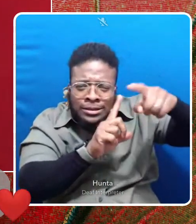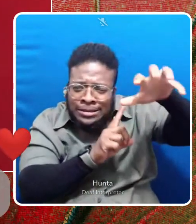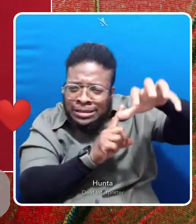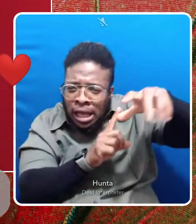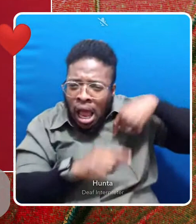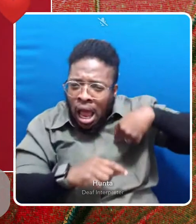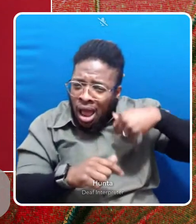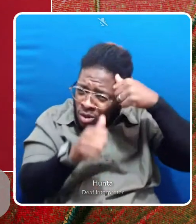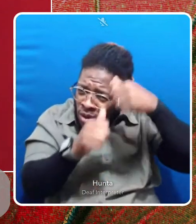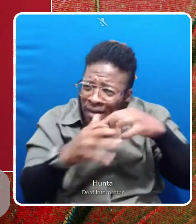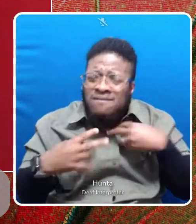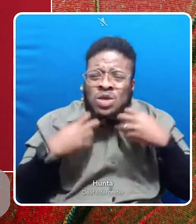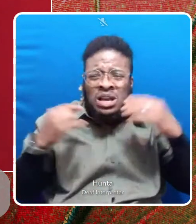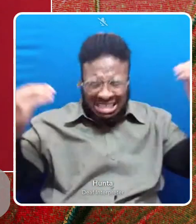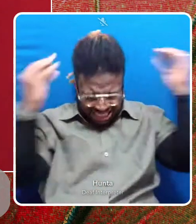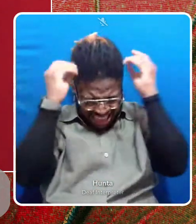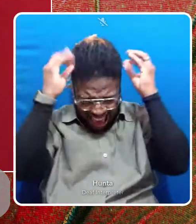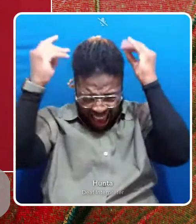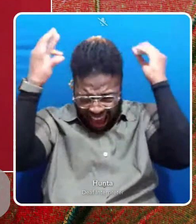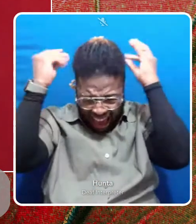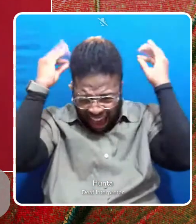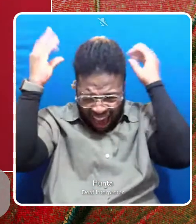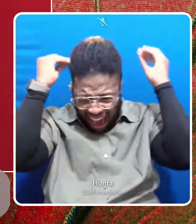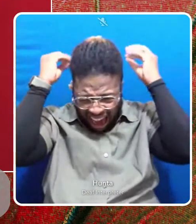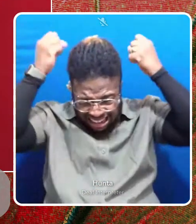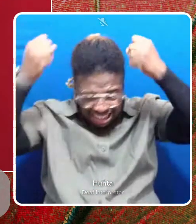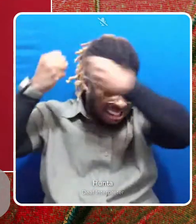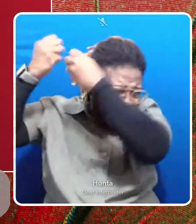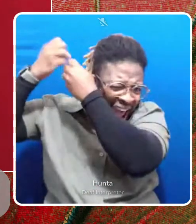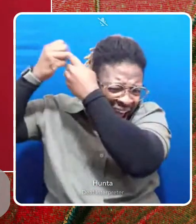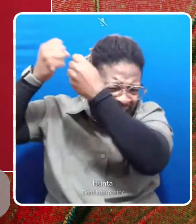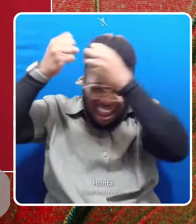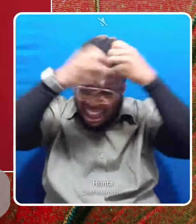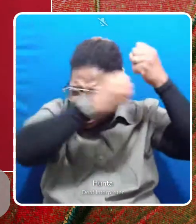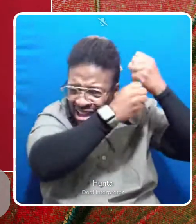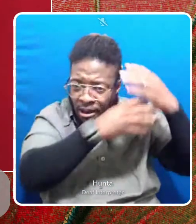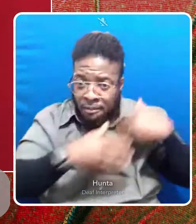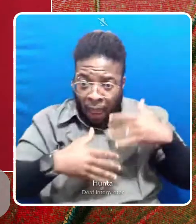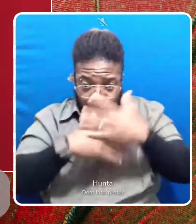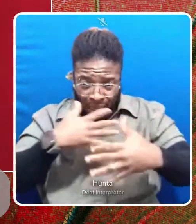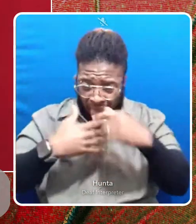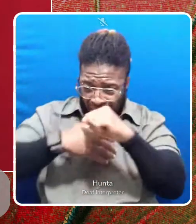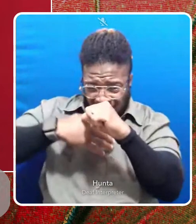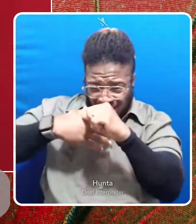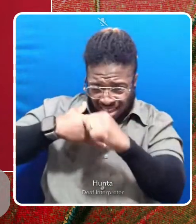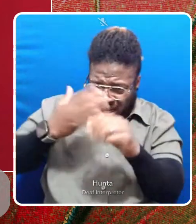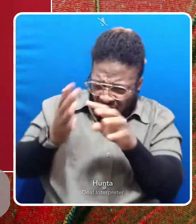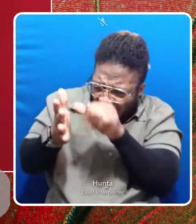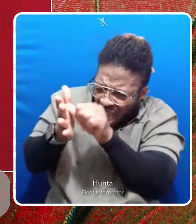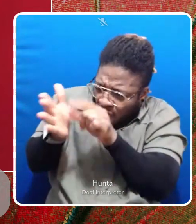my blood was the only thing that made them quiet. I remember not cutting to die before some alone time.